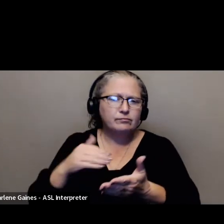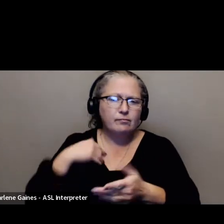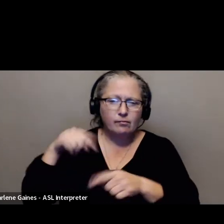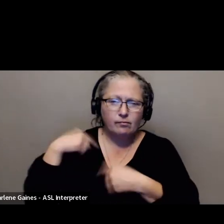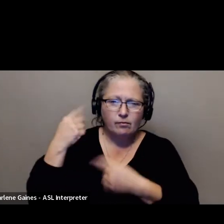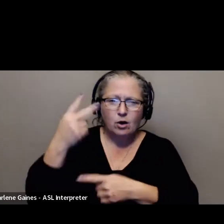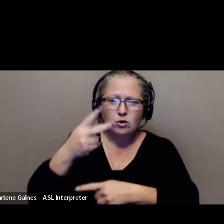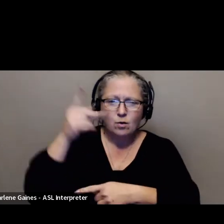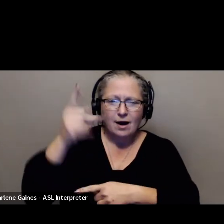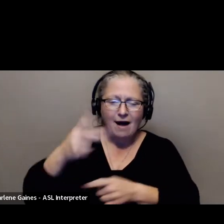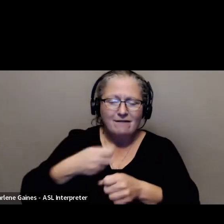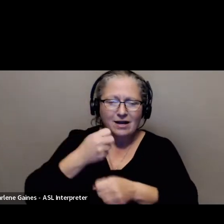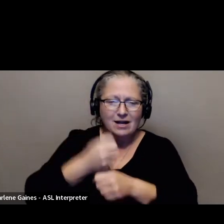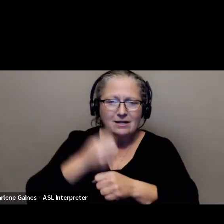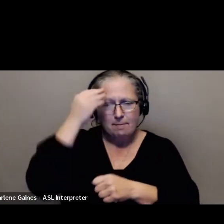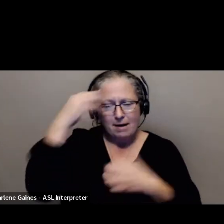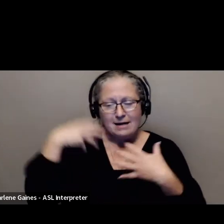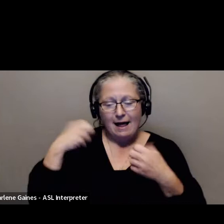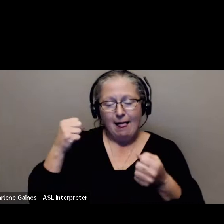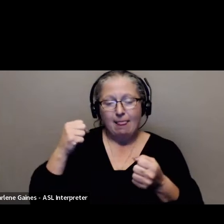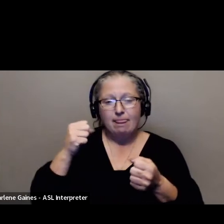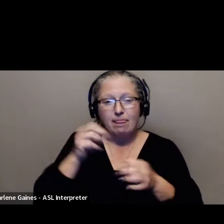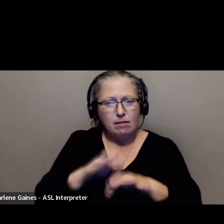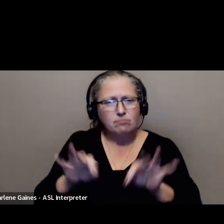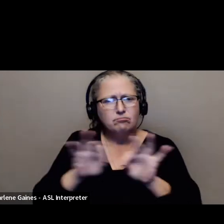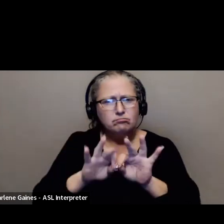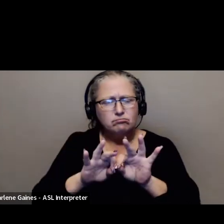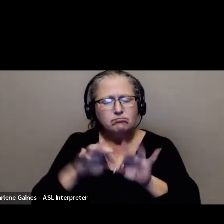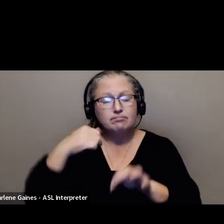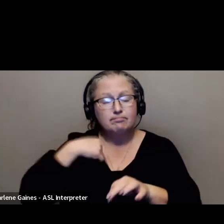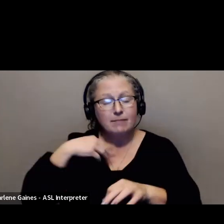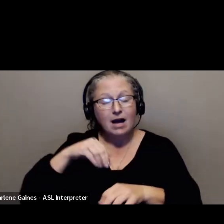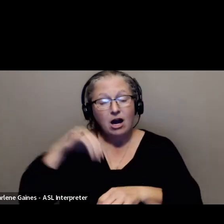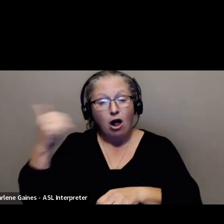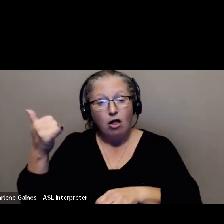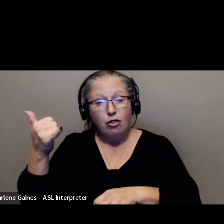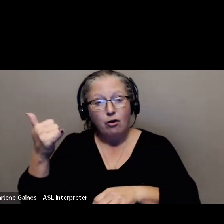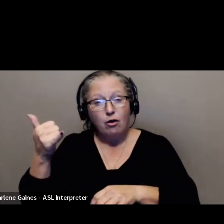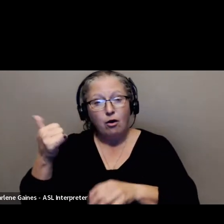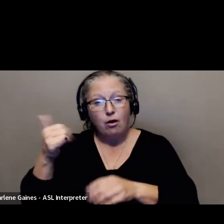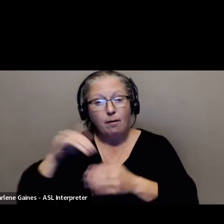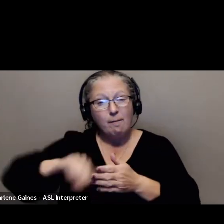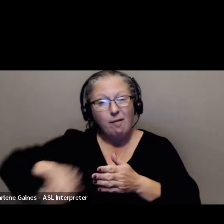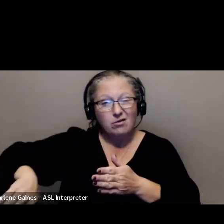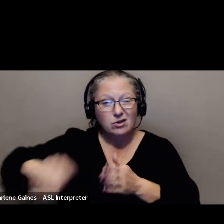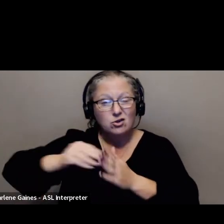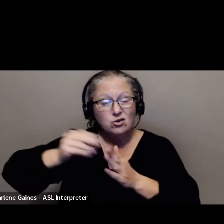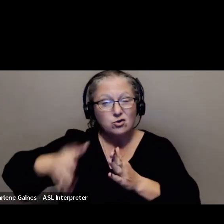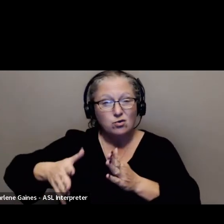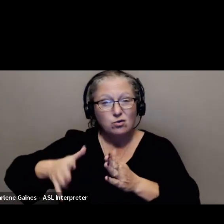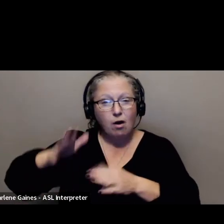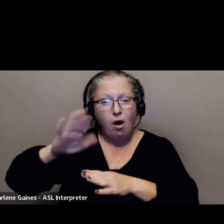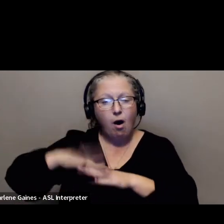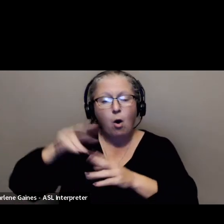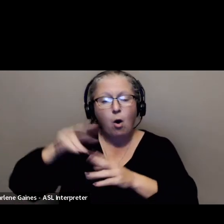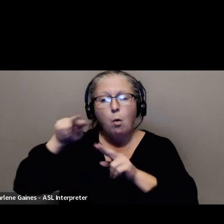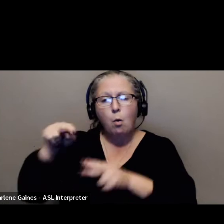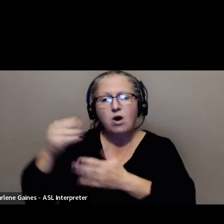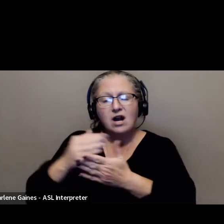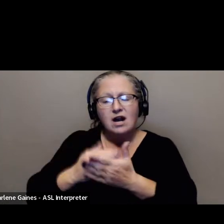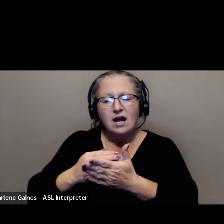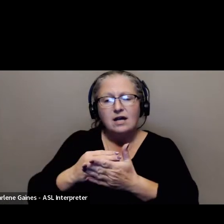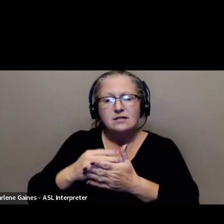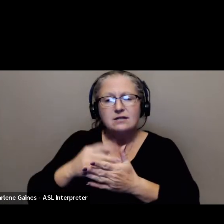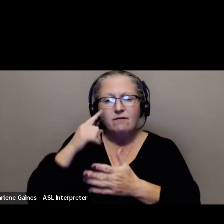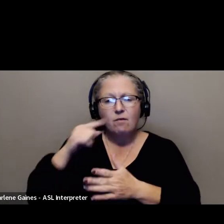years in the district that mental health matters, and yet I and other primarily marginalized students have been put on watch lists for expressing vulnerability